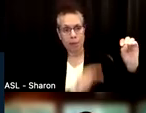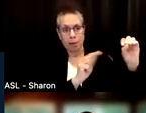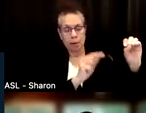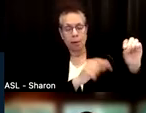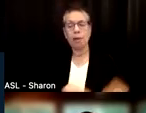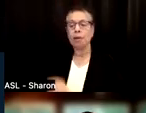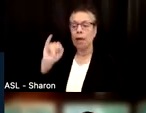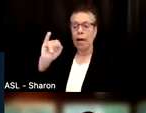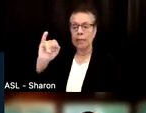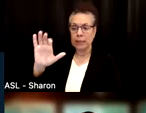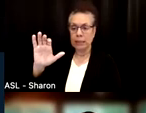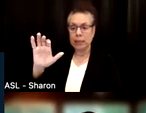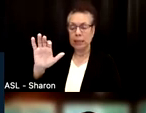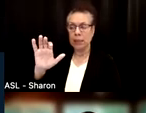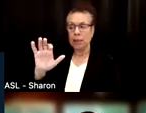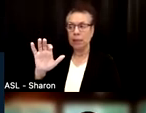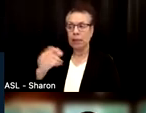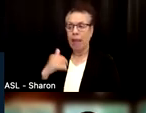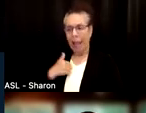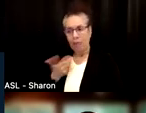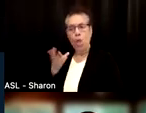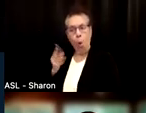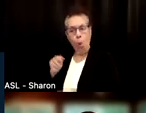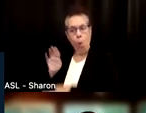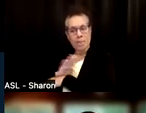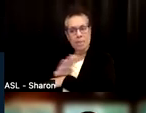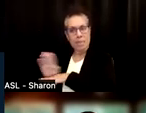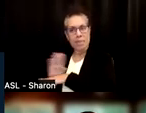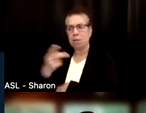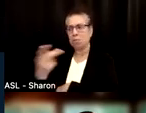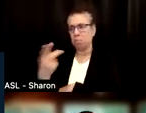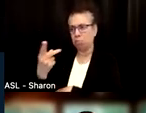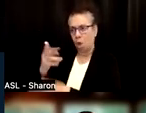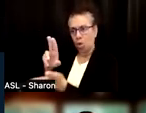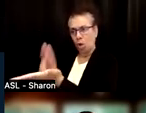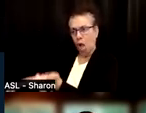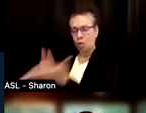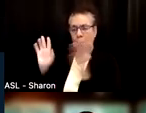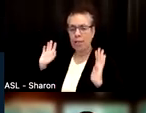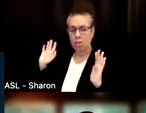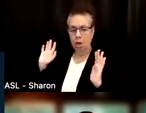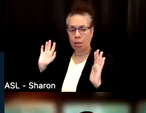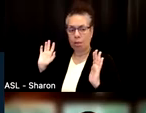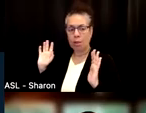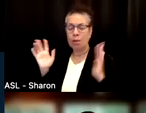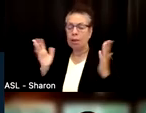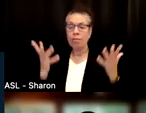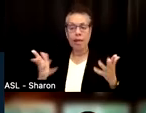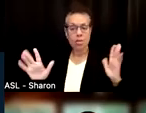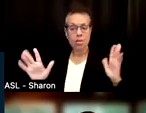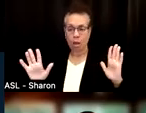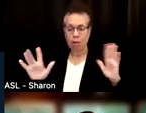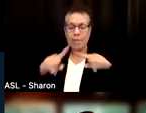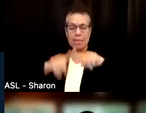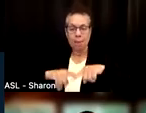whereas an independent contractor really is someone who has their own business, and it's just a contractual relationship. The test gets a lot more complicated than that, and it may vary from statute